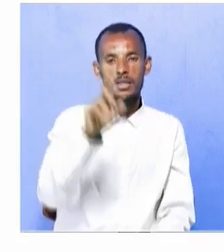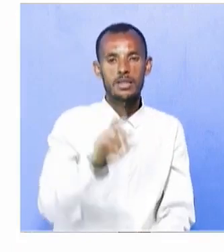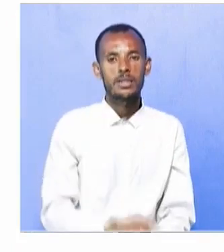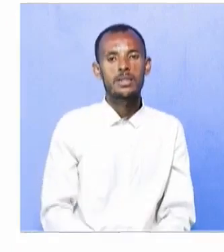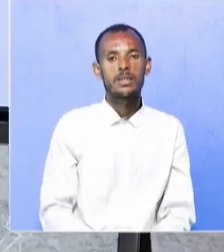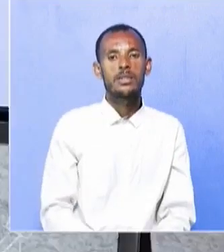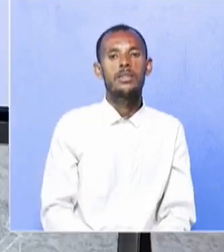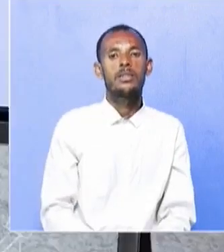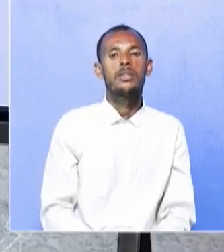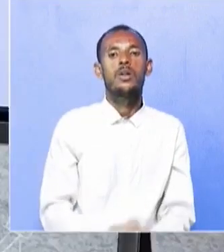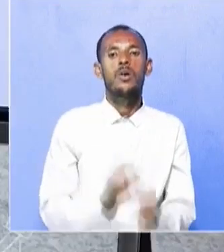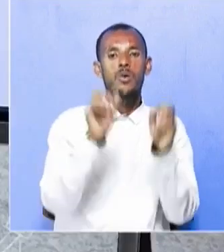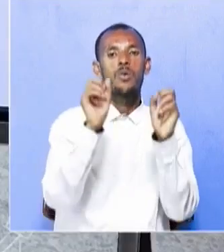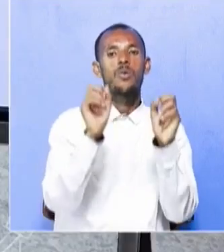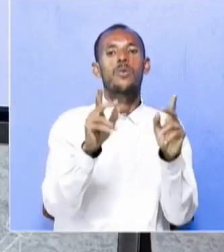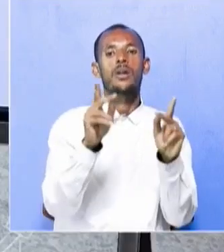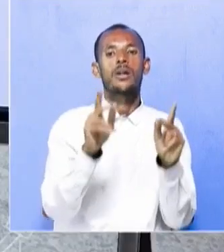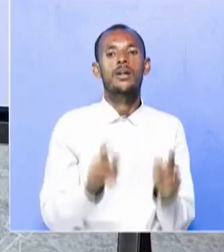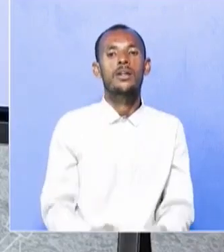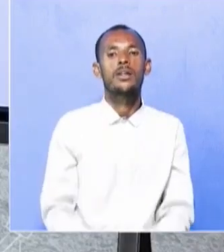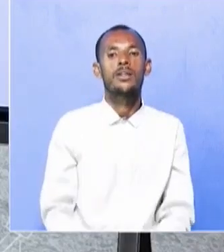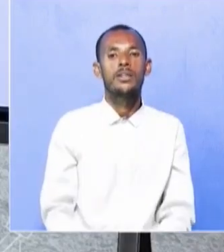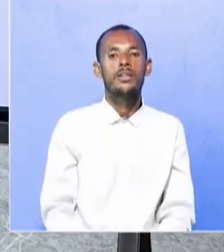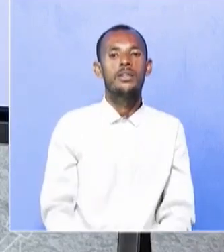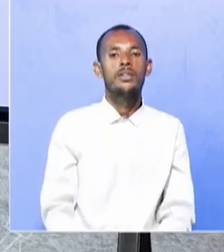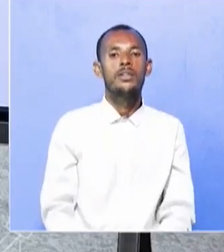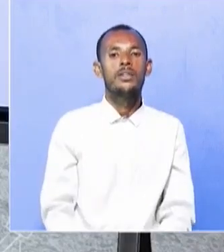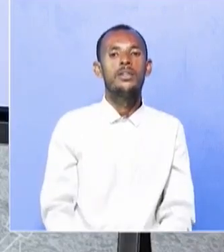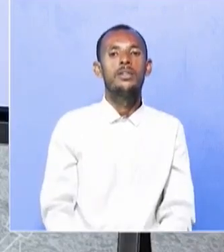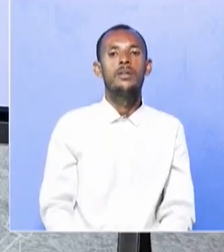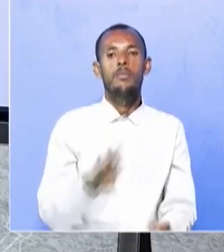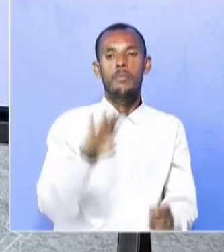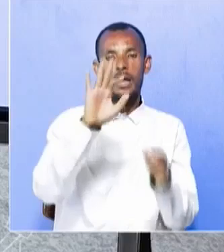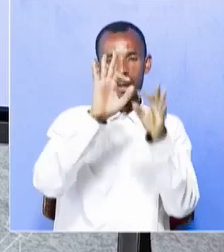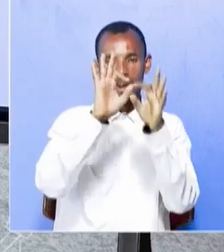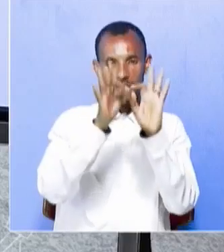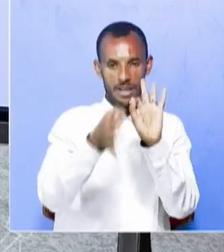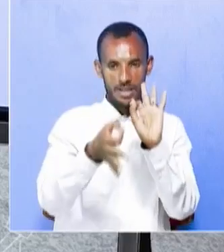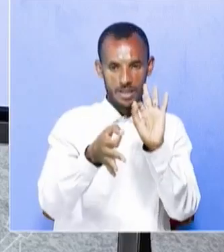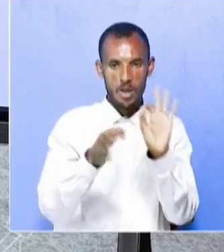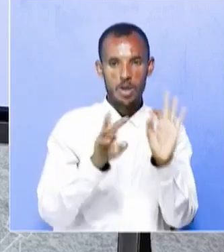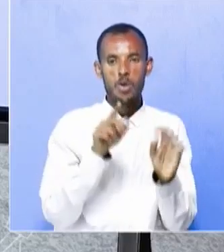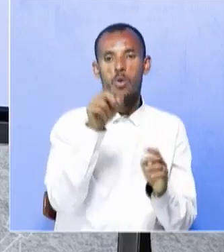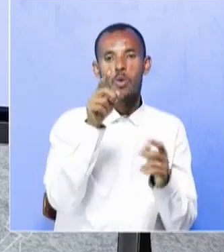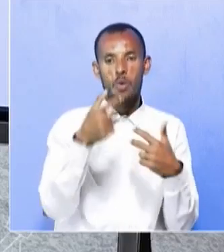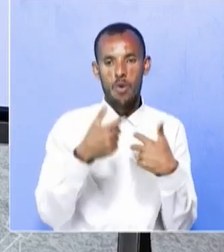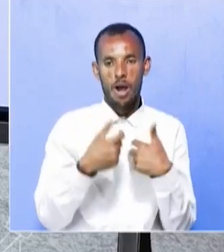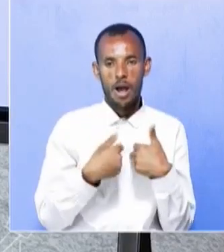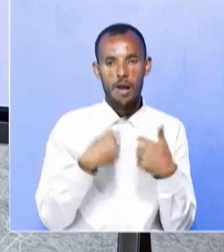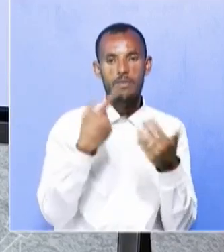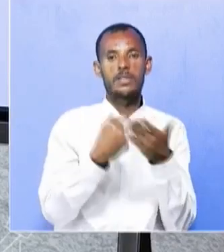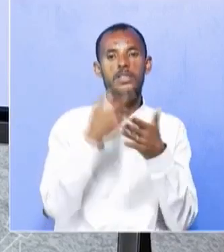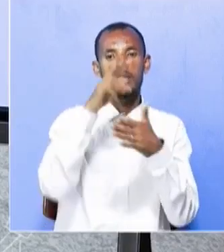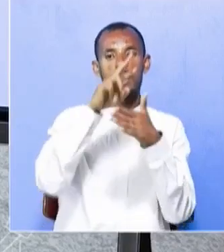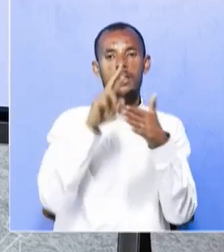x, okay? So by definition, you will have this ratio.